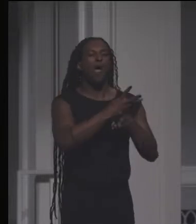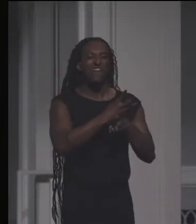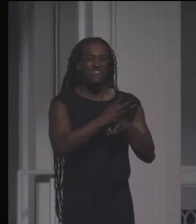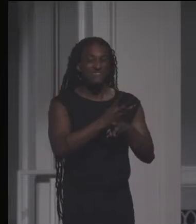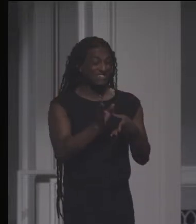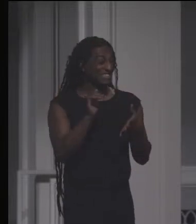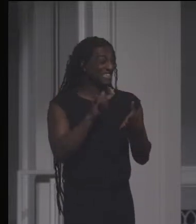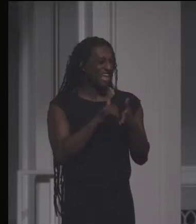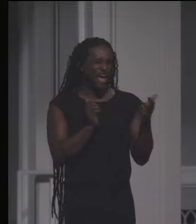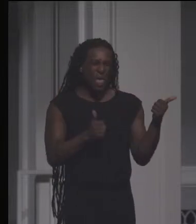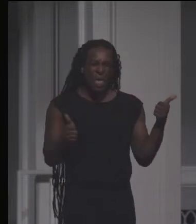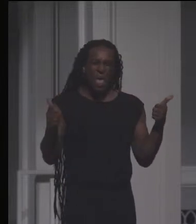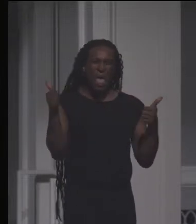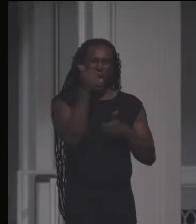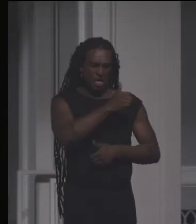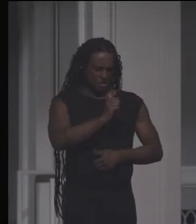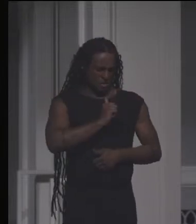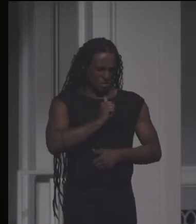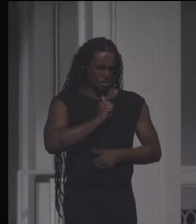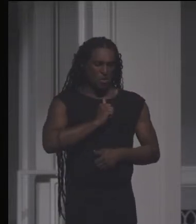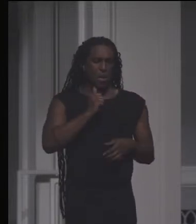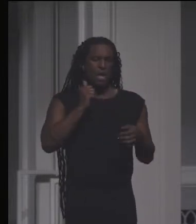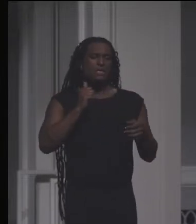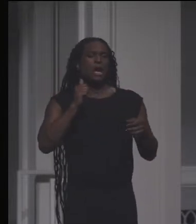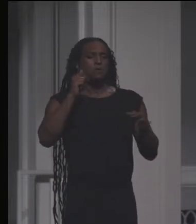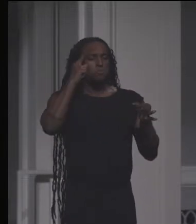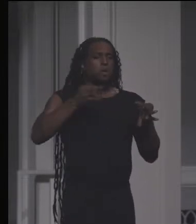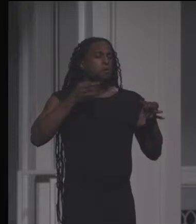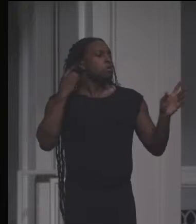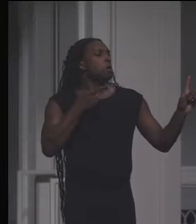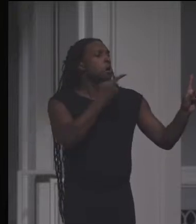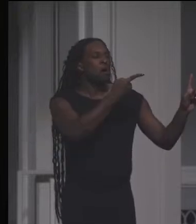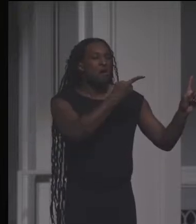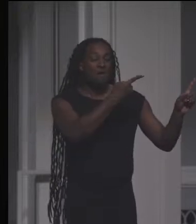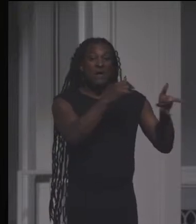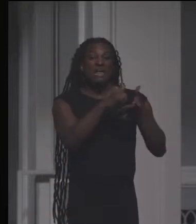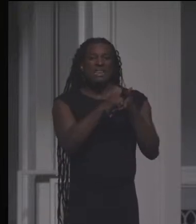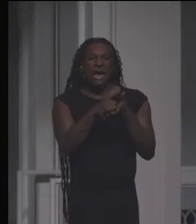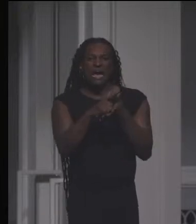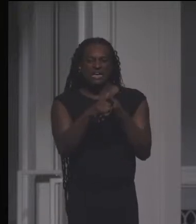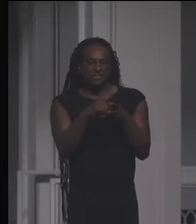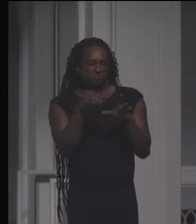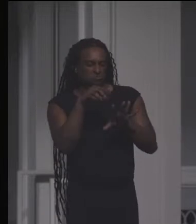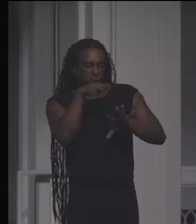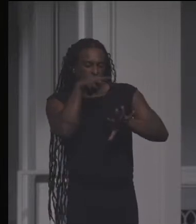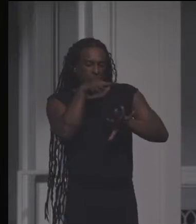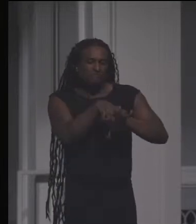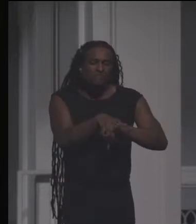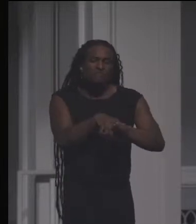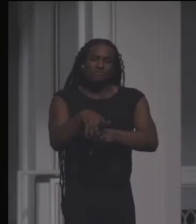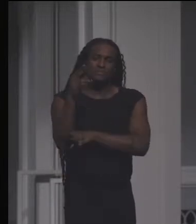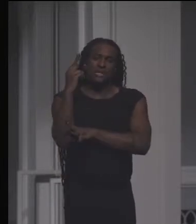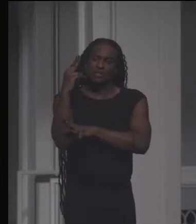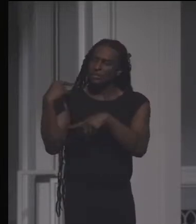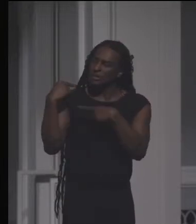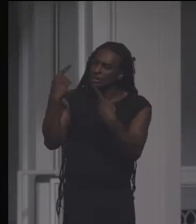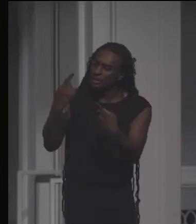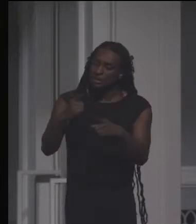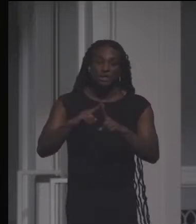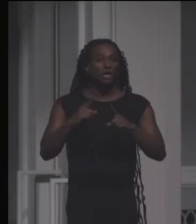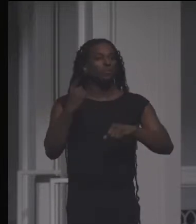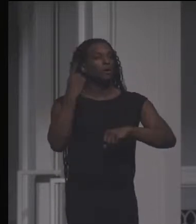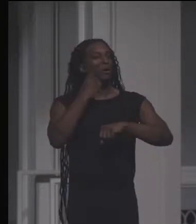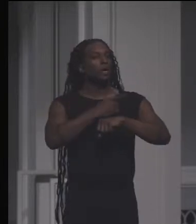supremacist manifest destiny is baked in. But then one day out of the blue, and that's a whole other